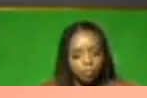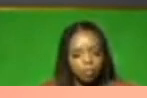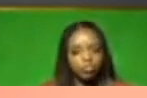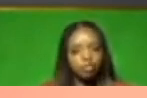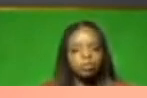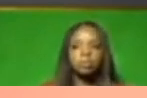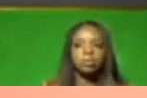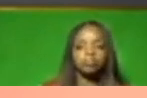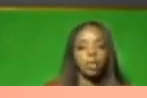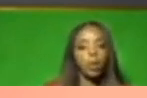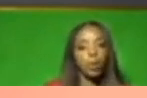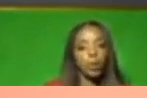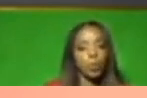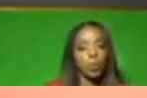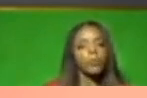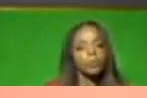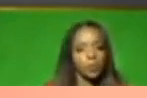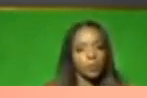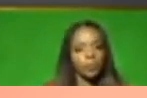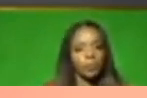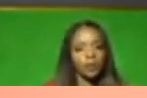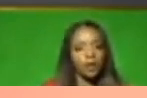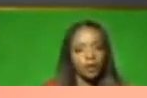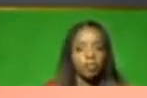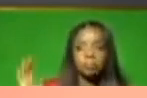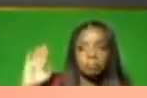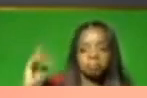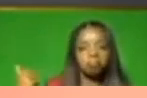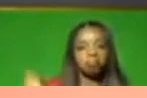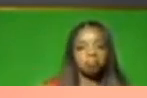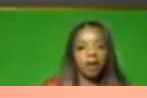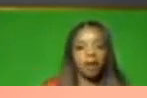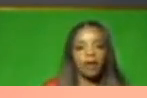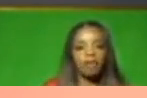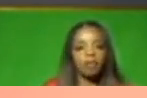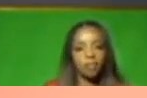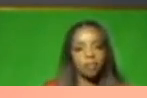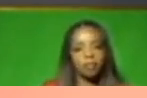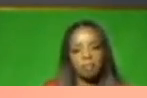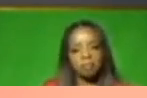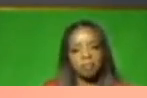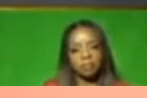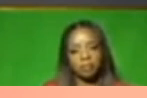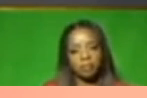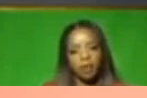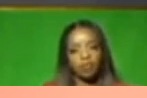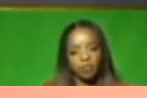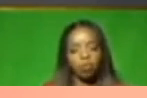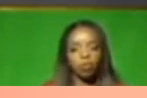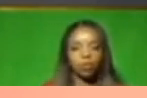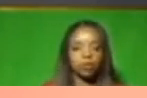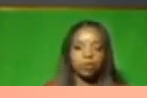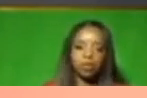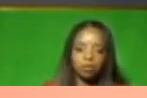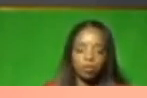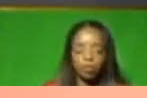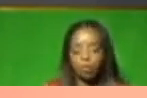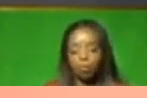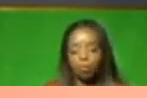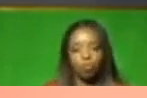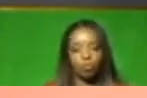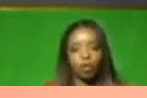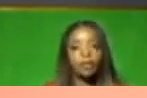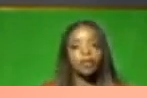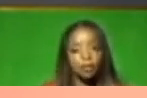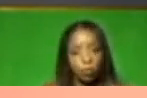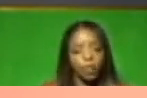issues that are of concern to their communities and to themselves. And we do follow through